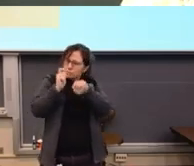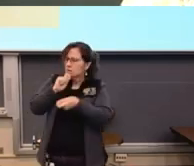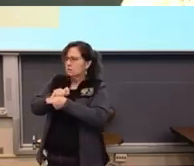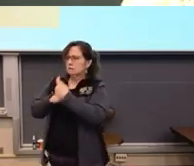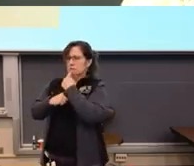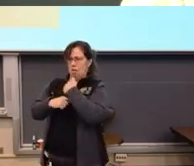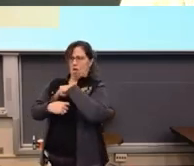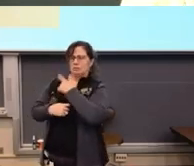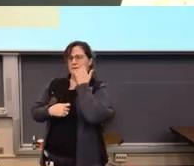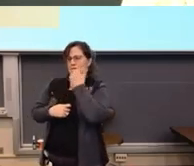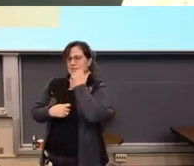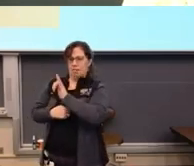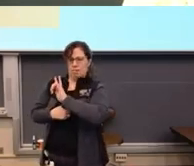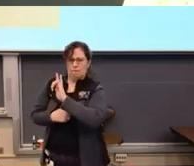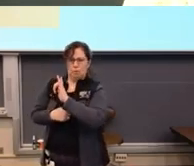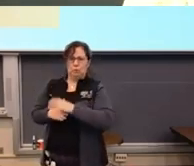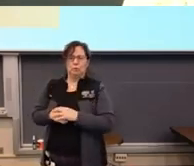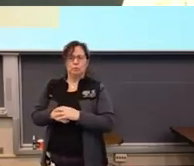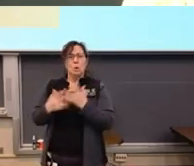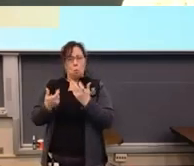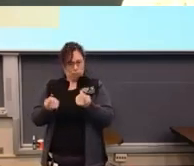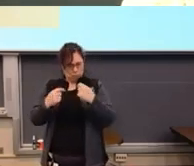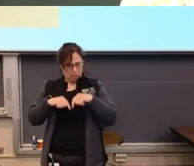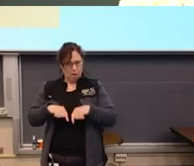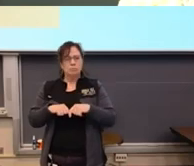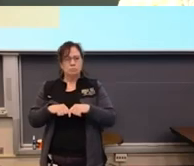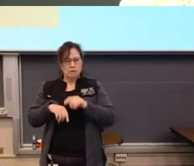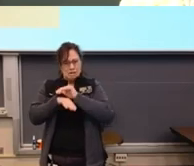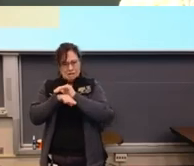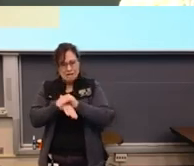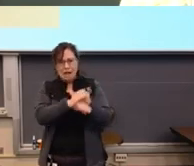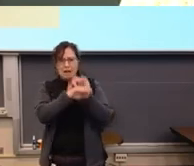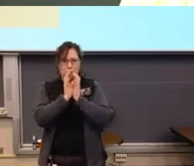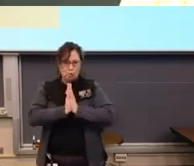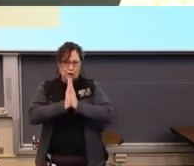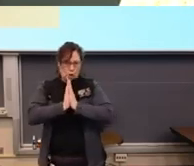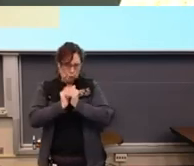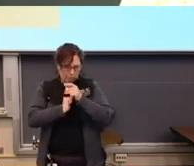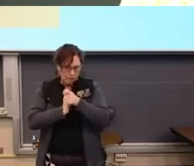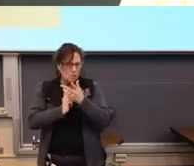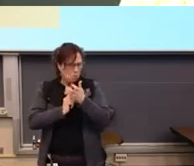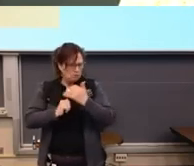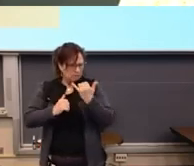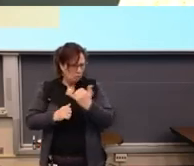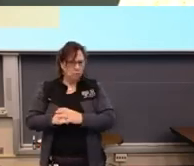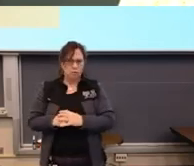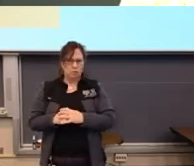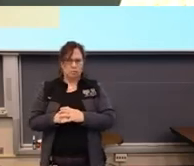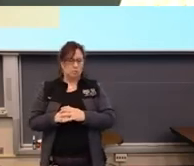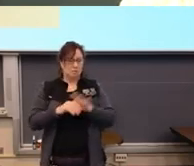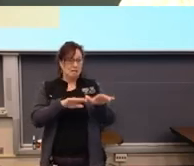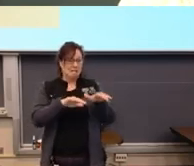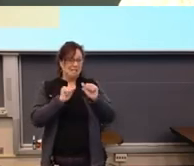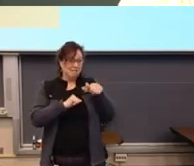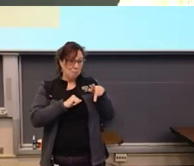loves us. He wants us to come in and do nighttime prayers with him. And we don't never leave his